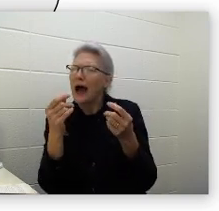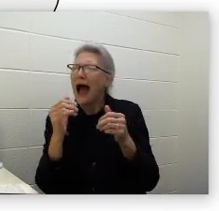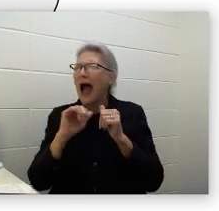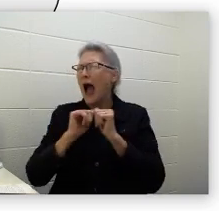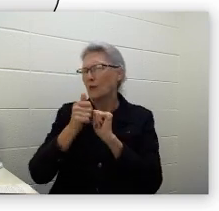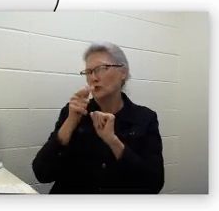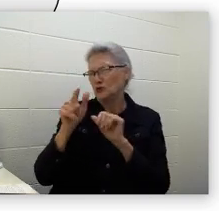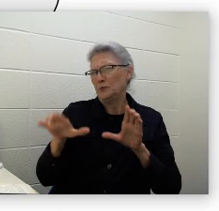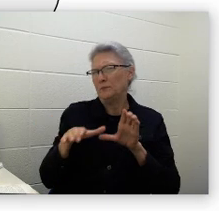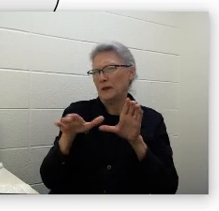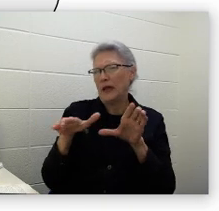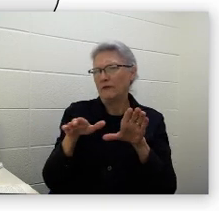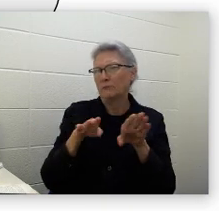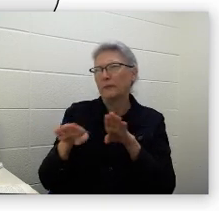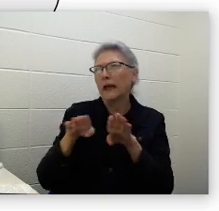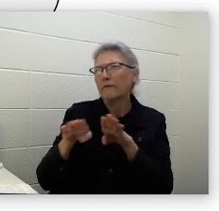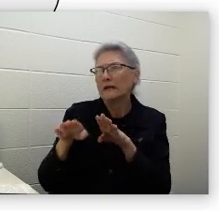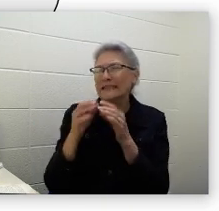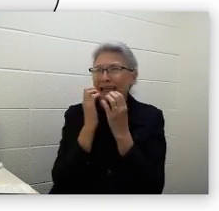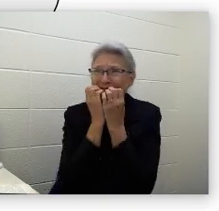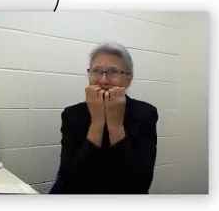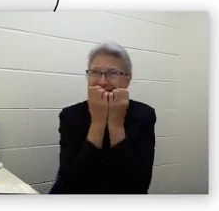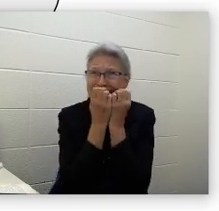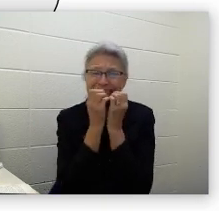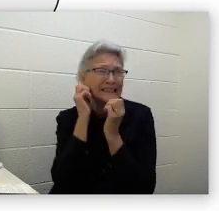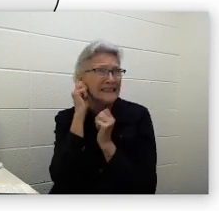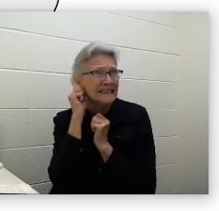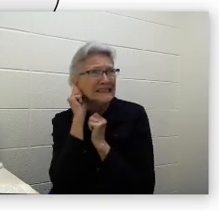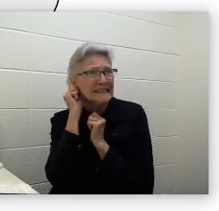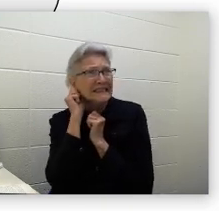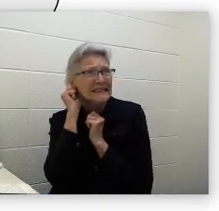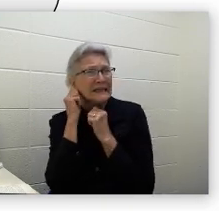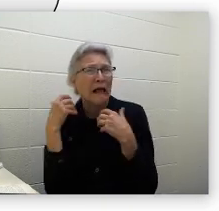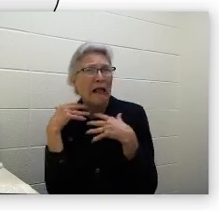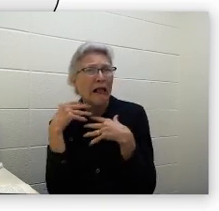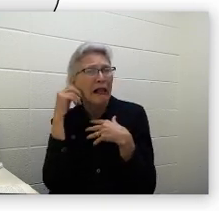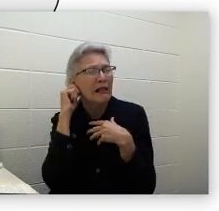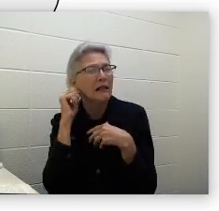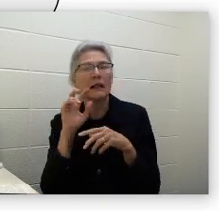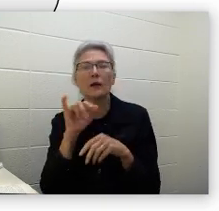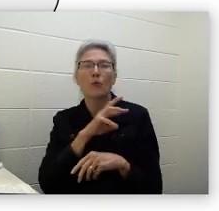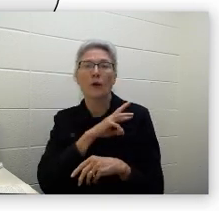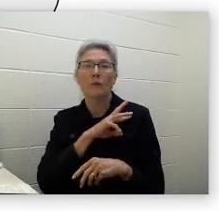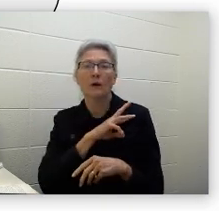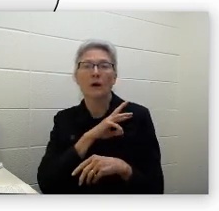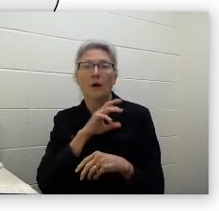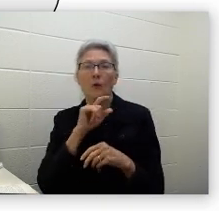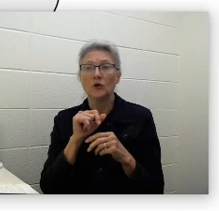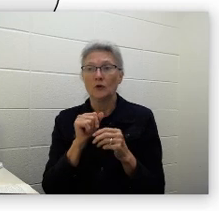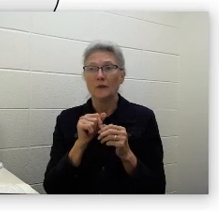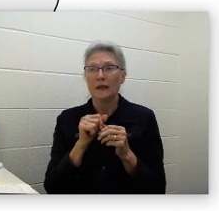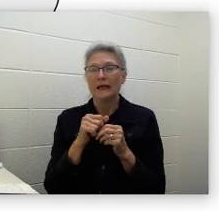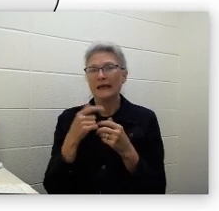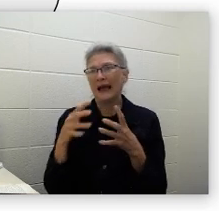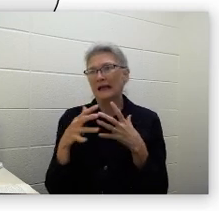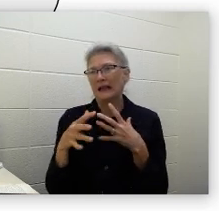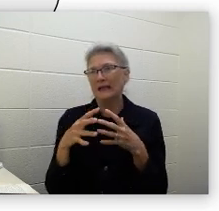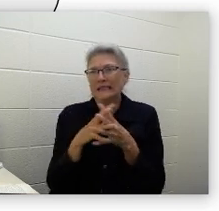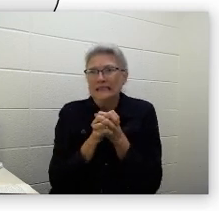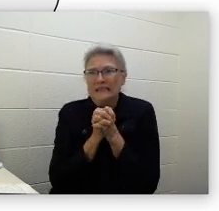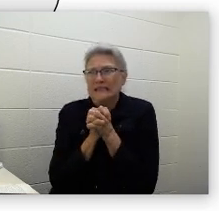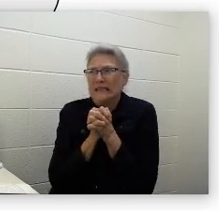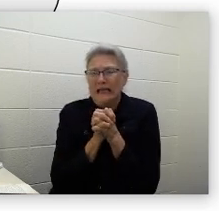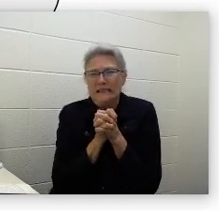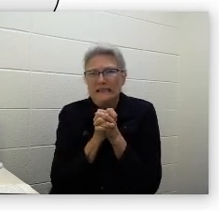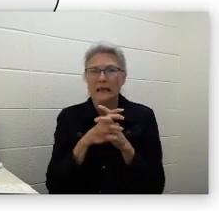you be nervously pulling on your ear like Wilmer is? Would you be kind of really tense